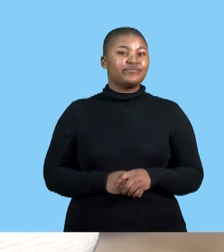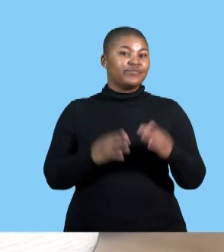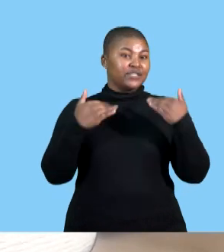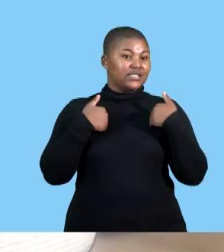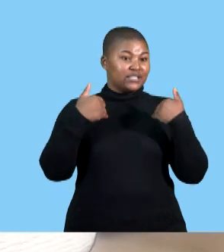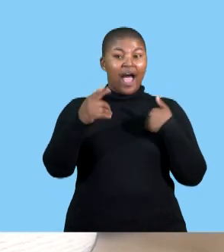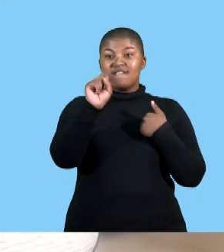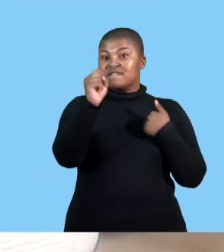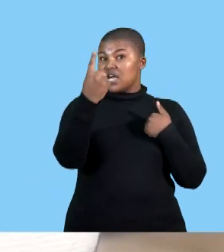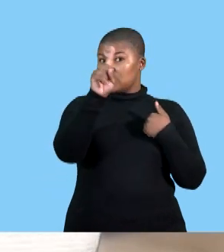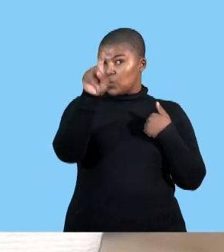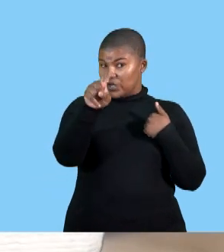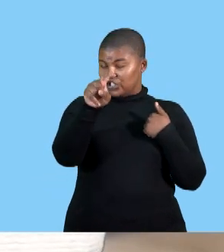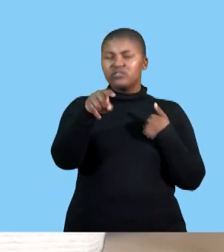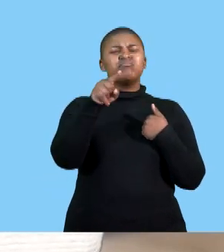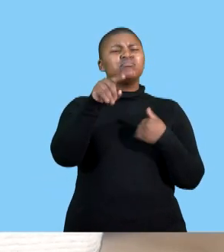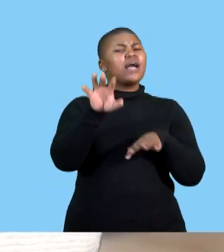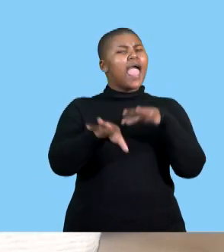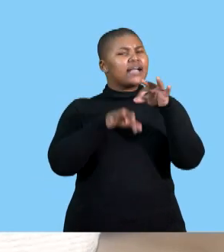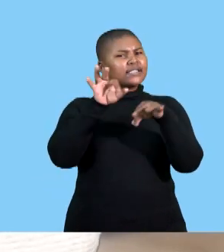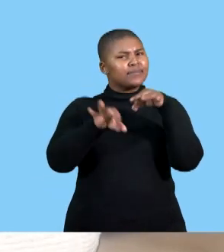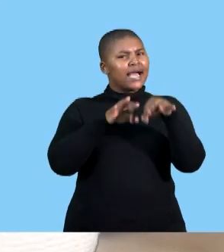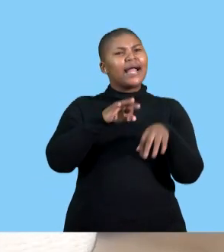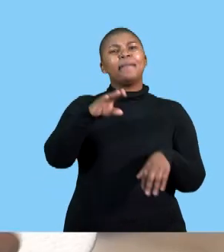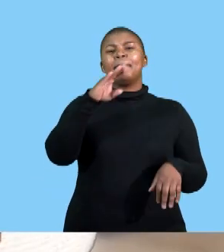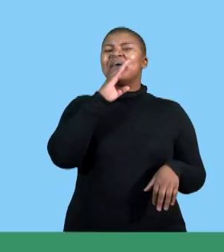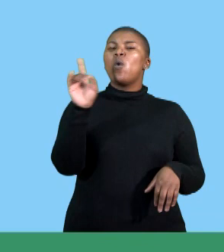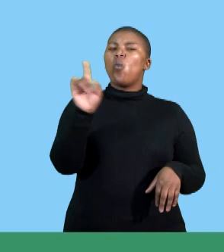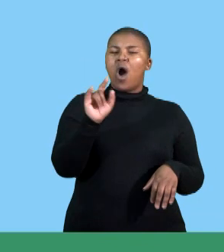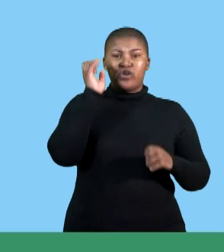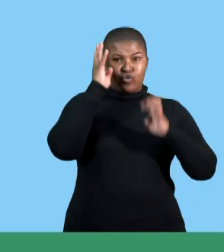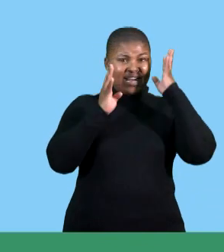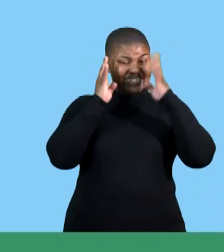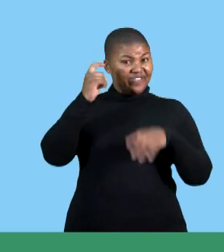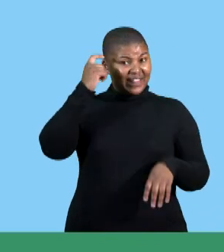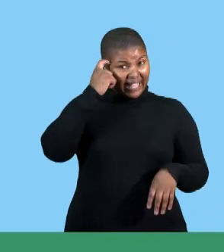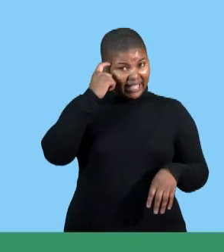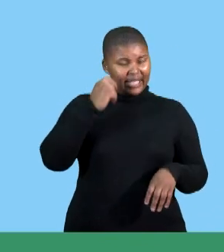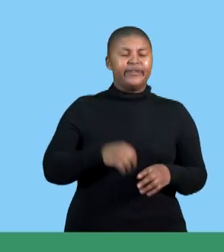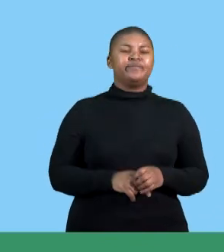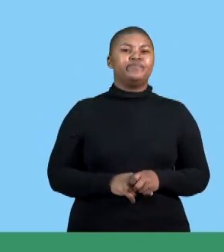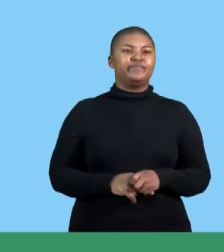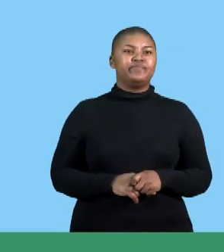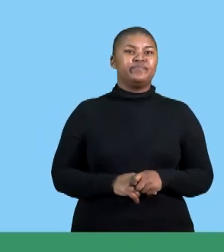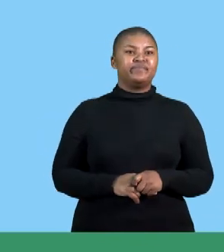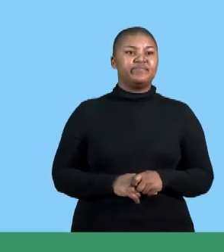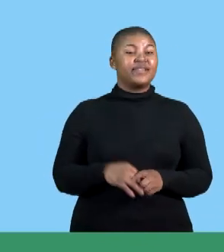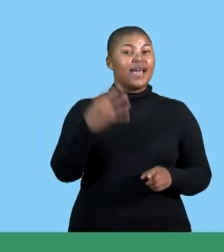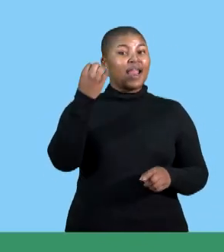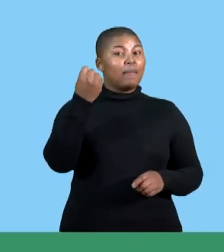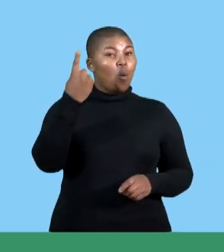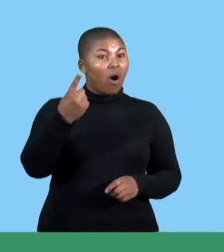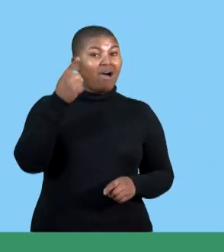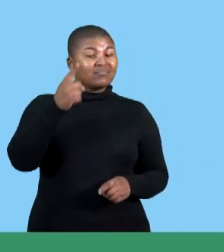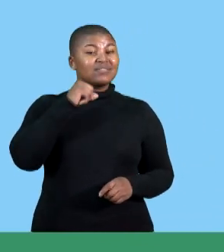first question, which says, elaborate on the meaning of creative thinking. So number one, when they